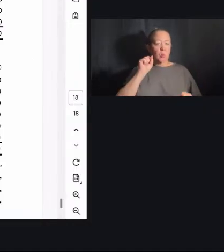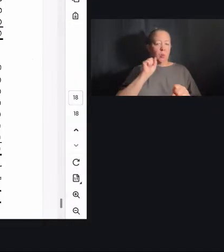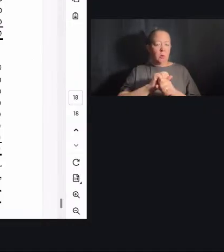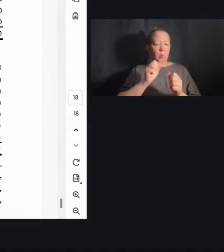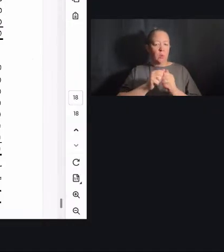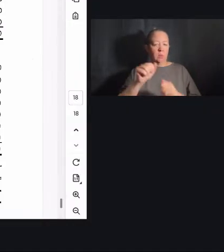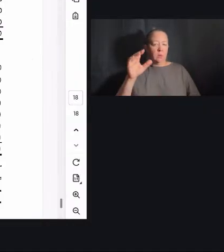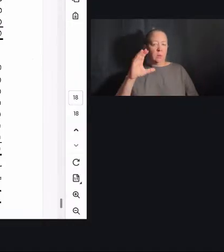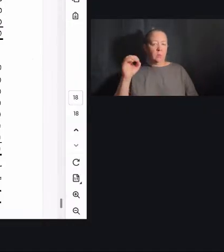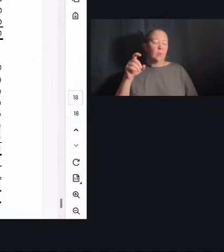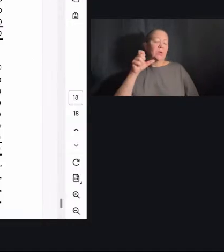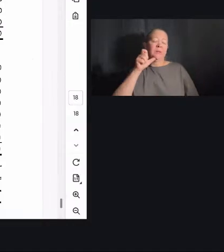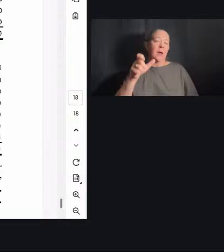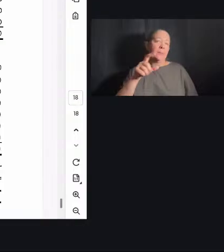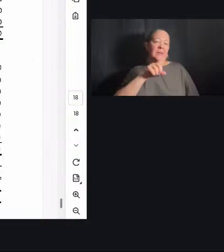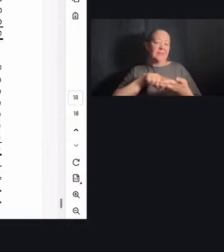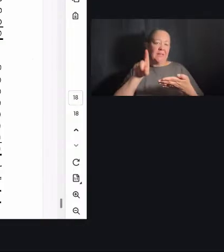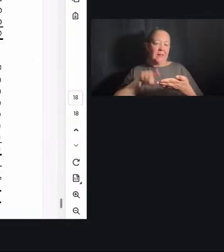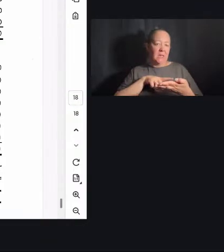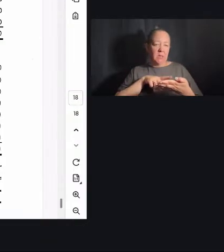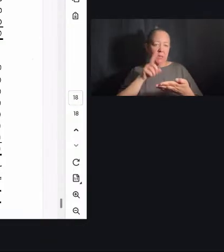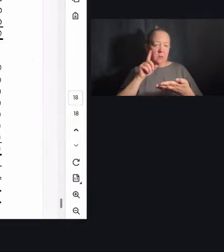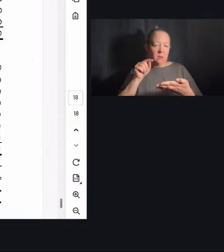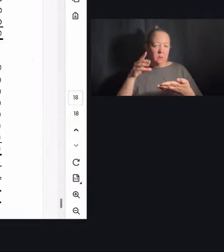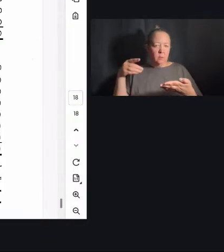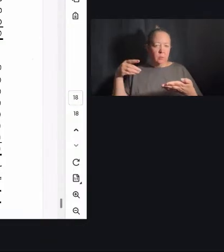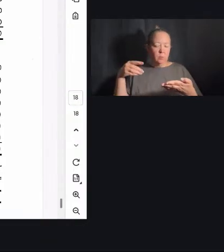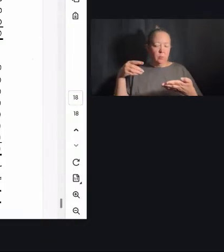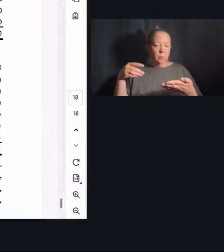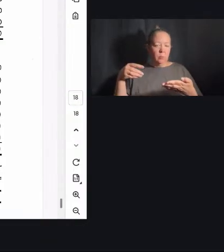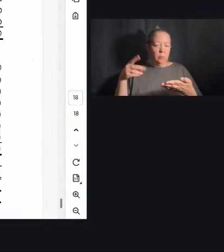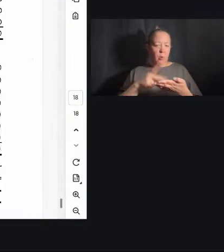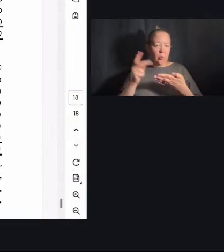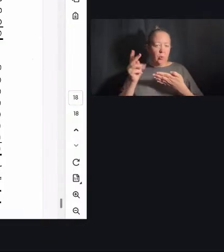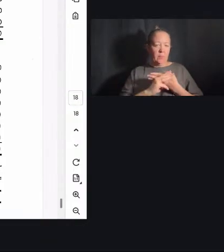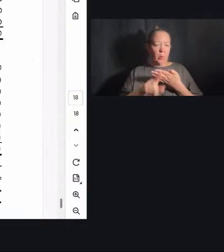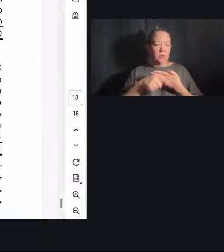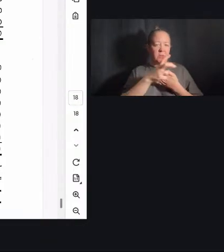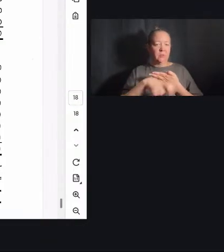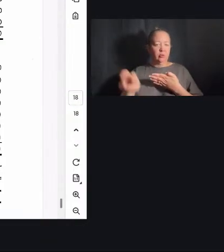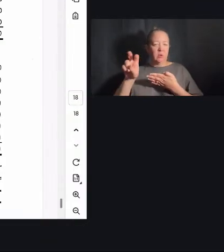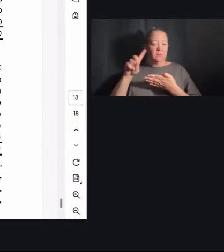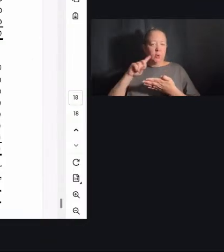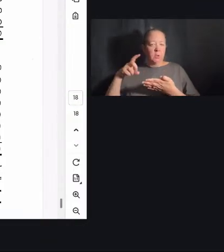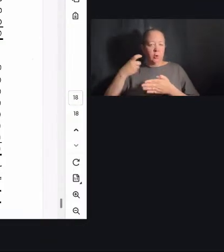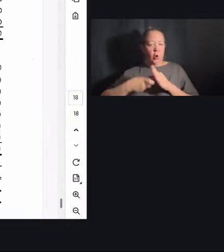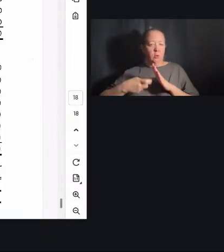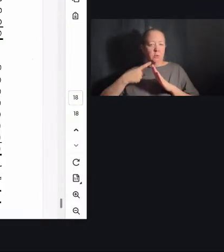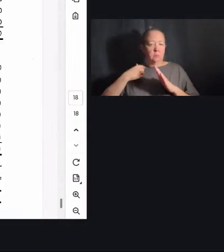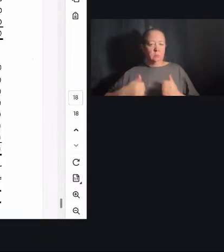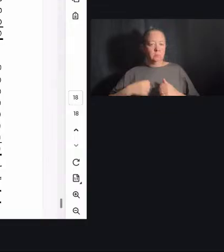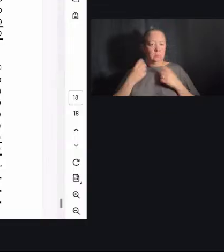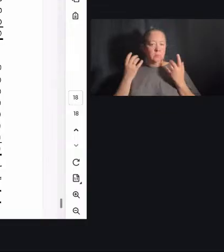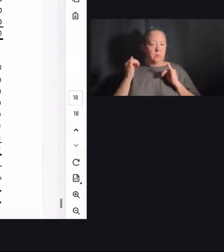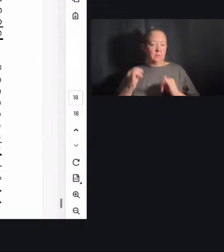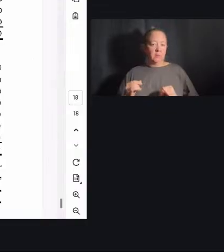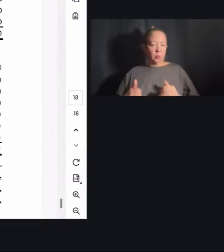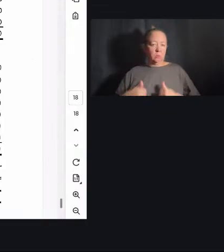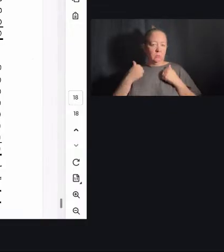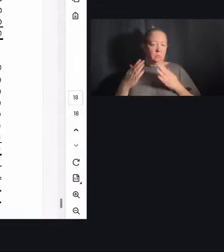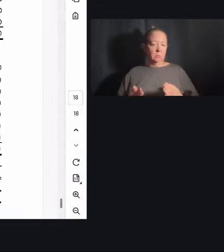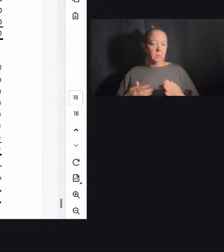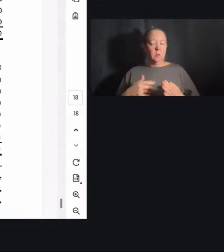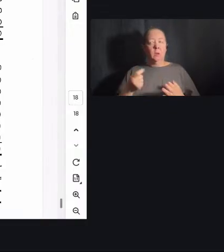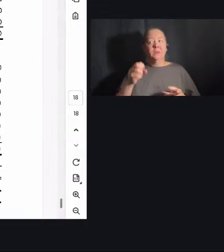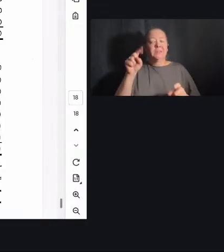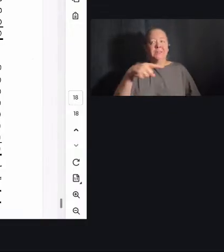the program, we'd be transferring the cost to the residents. Yeah, but I'm just saying, so like, let's say I wanted to do it alone. Right. Would it cost me